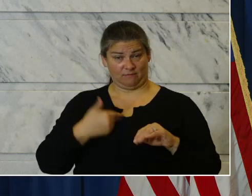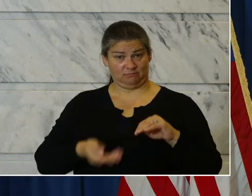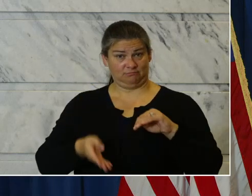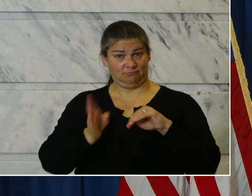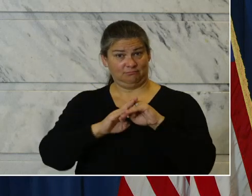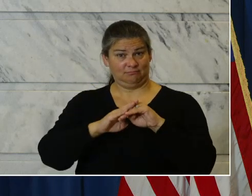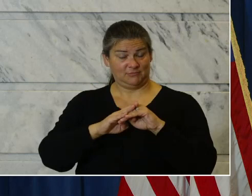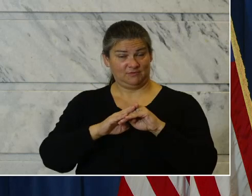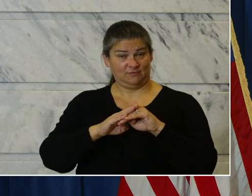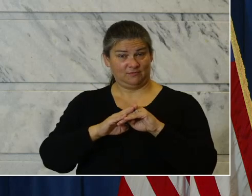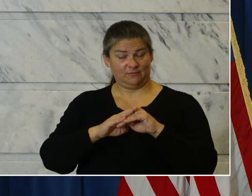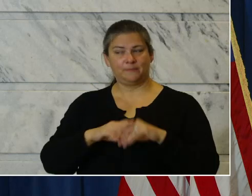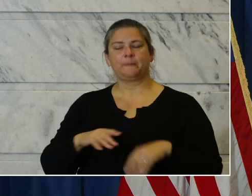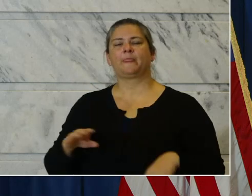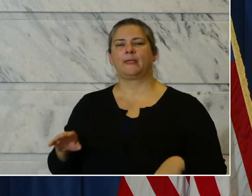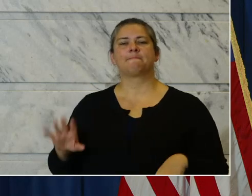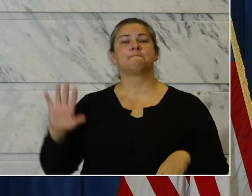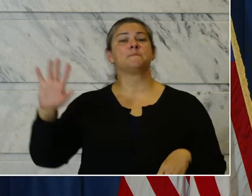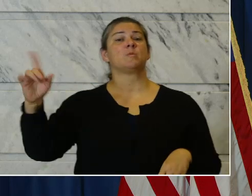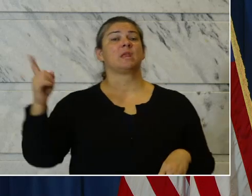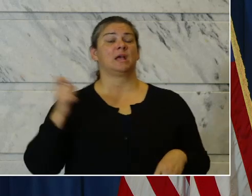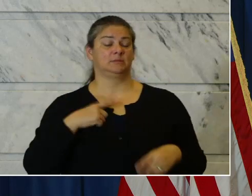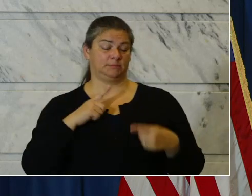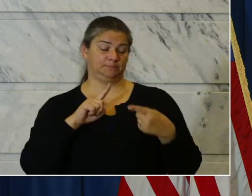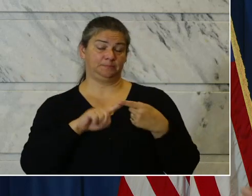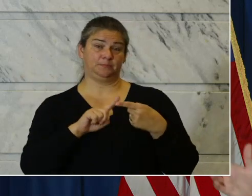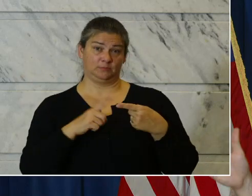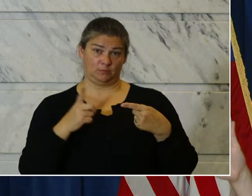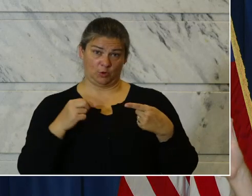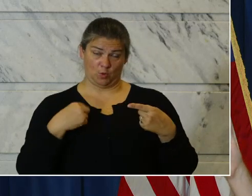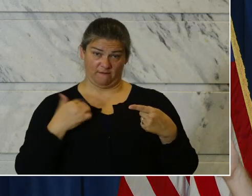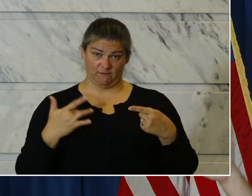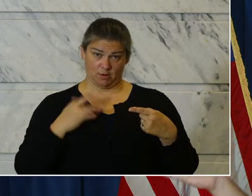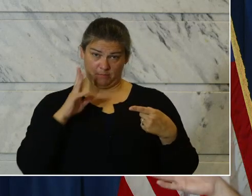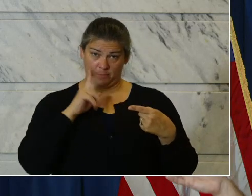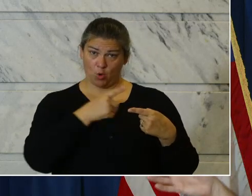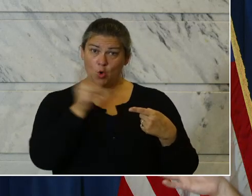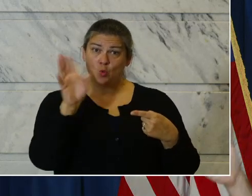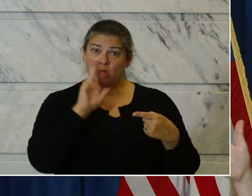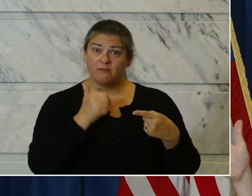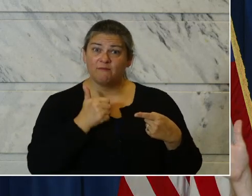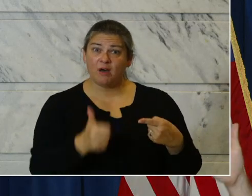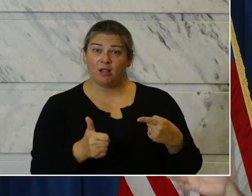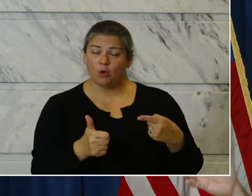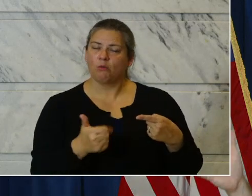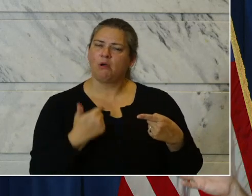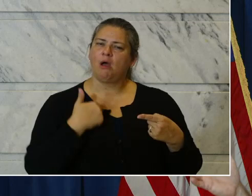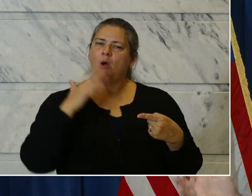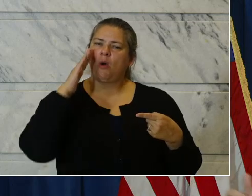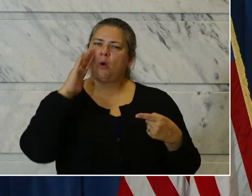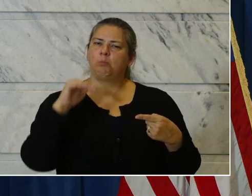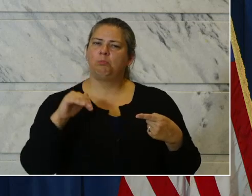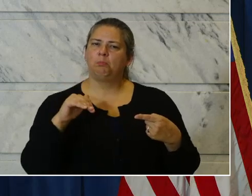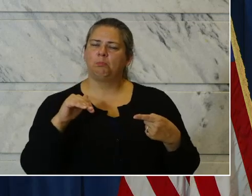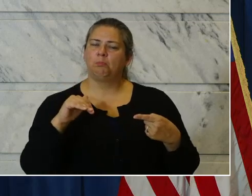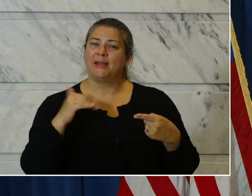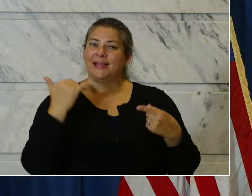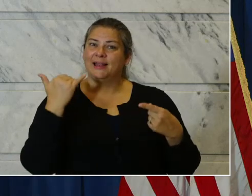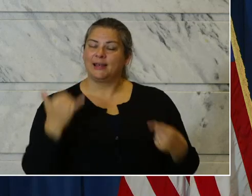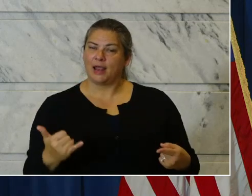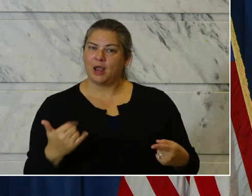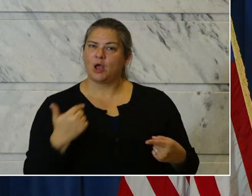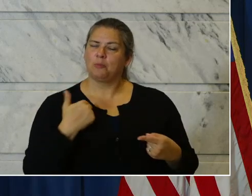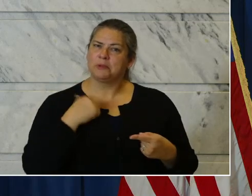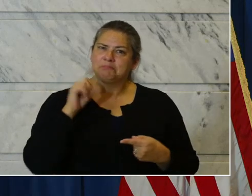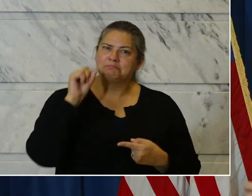first part of the question is, how confident am I that people will follow them? I certainly hope that now that we have put out a safe way to